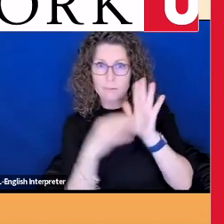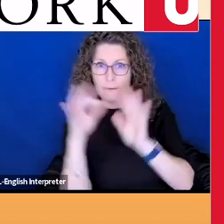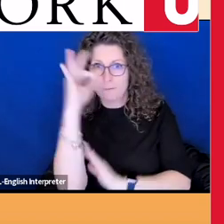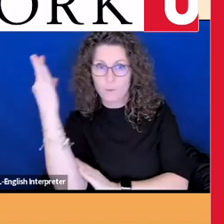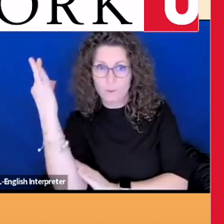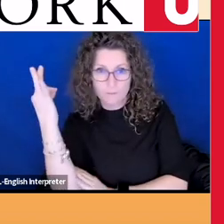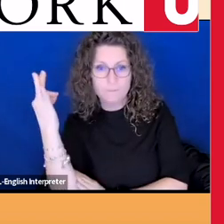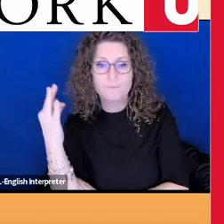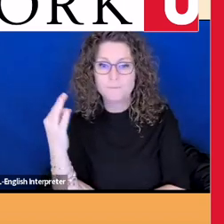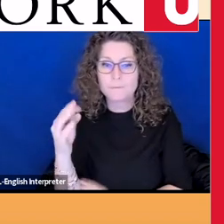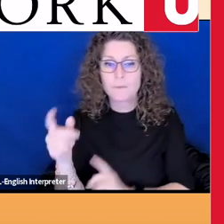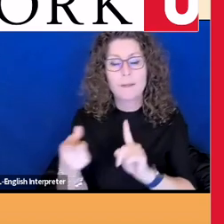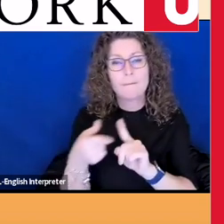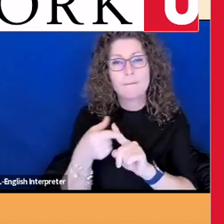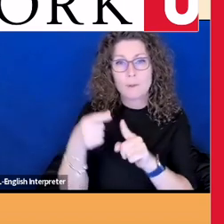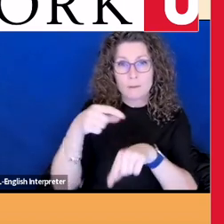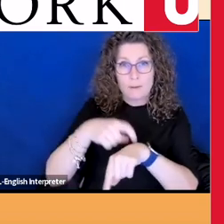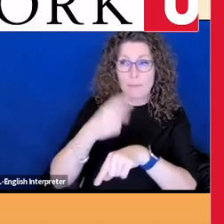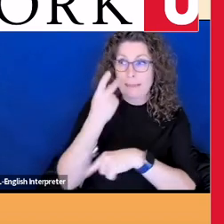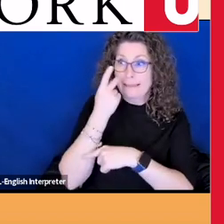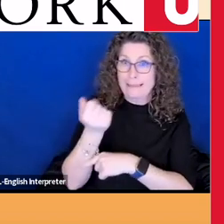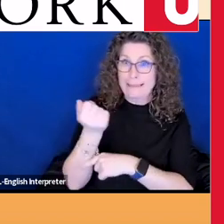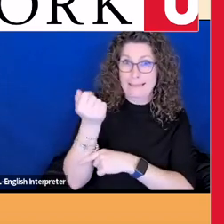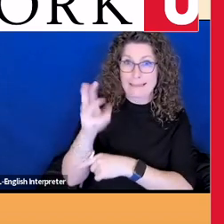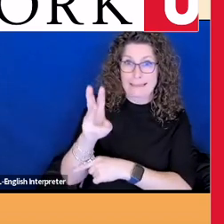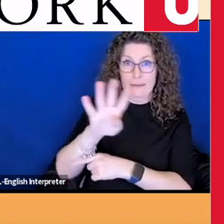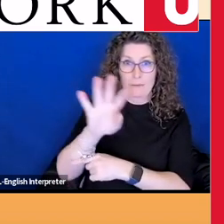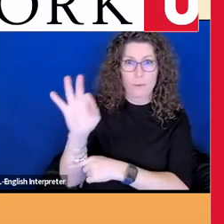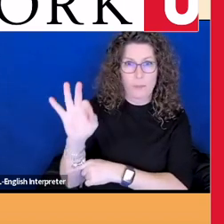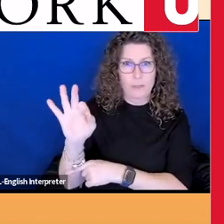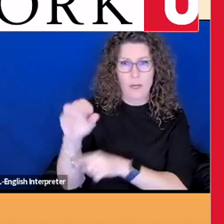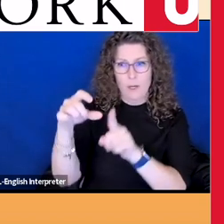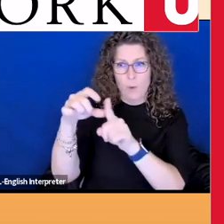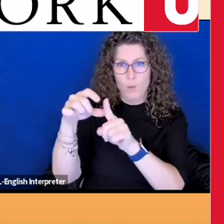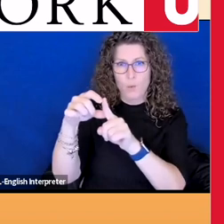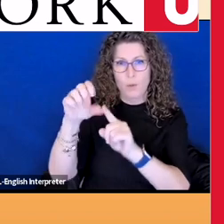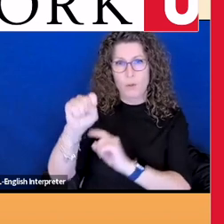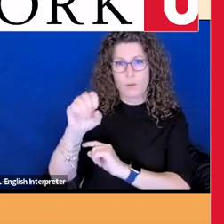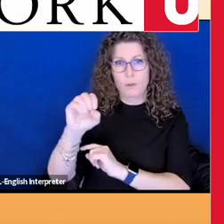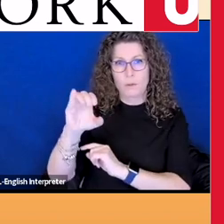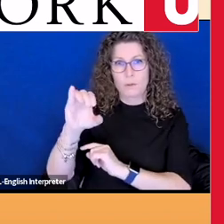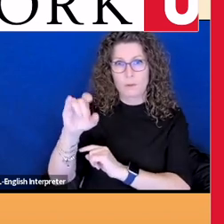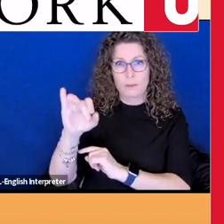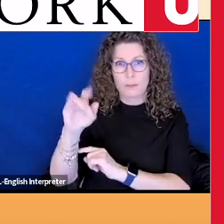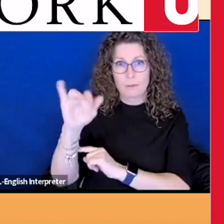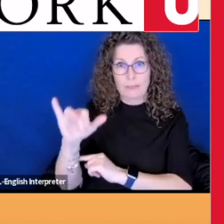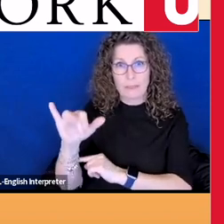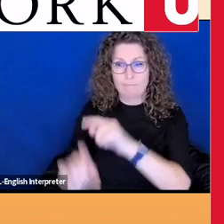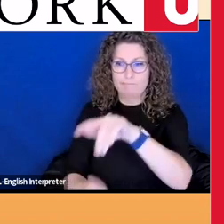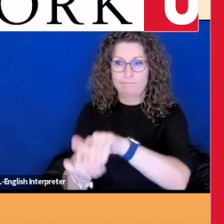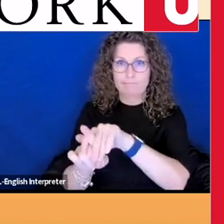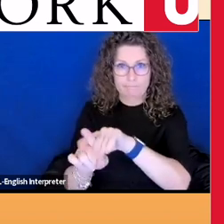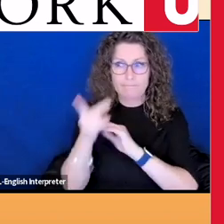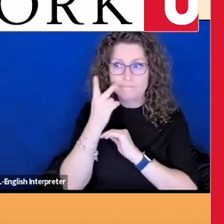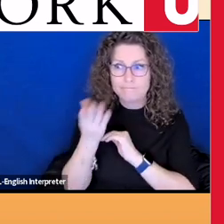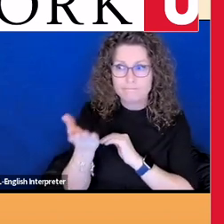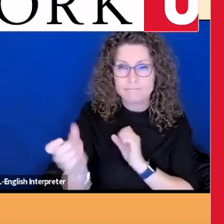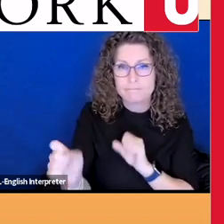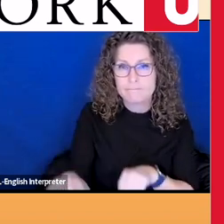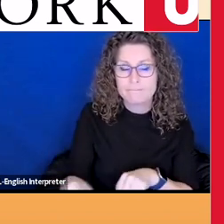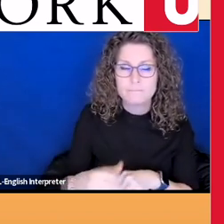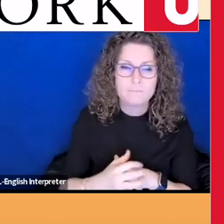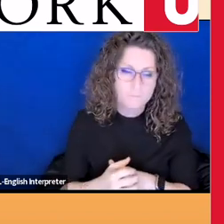First appearance of the word solidarity in 1649, I think. The shift from a legal construct to a philosophical one yielded